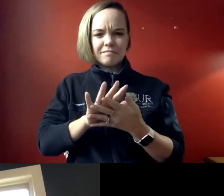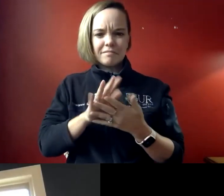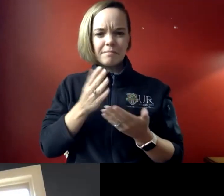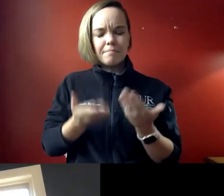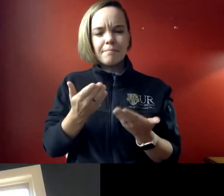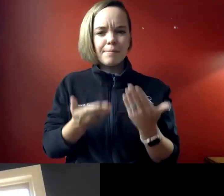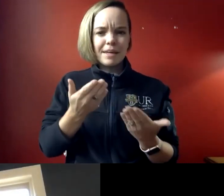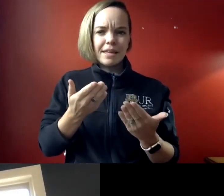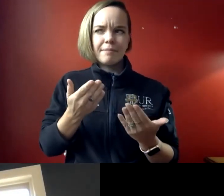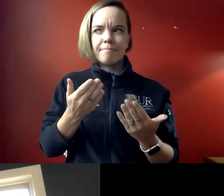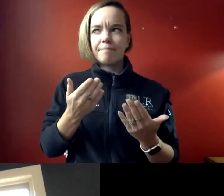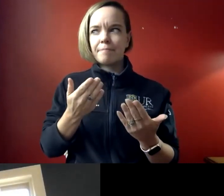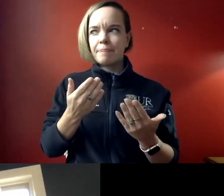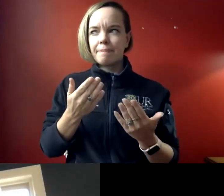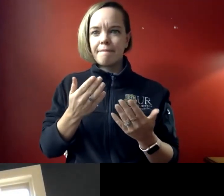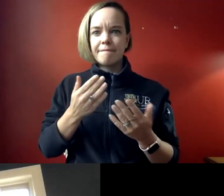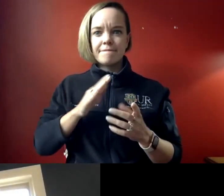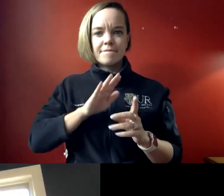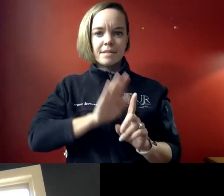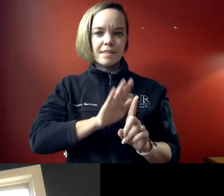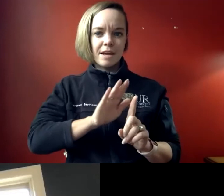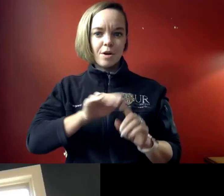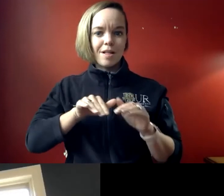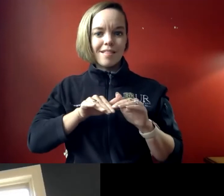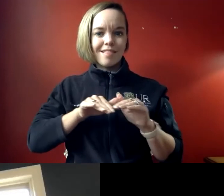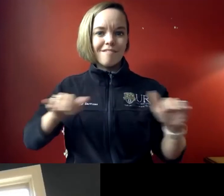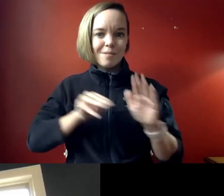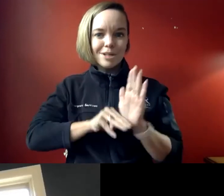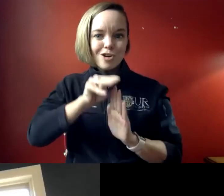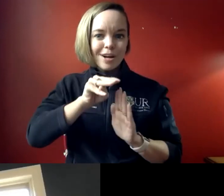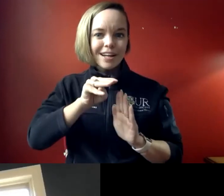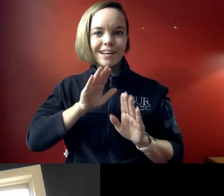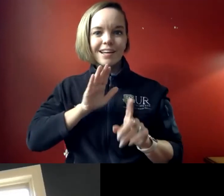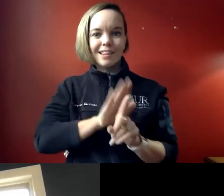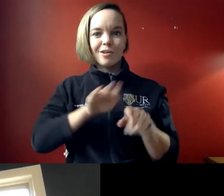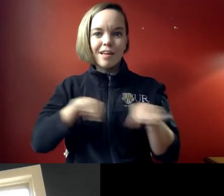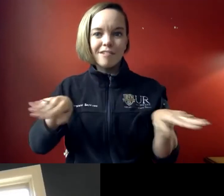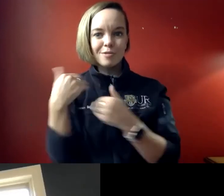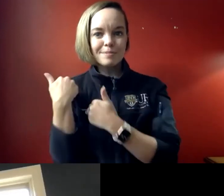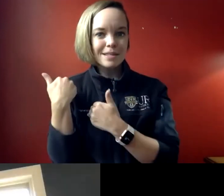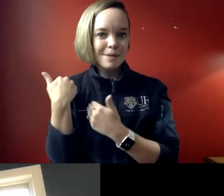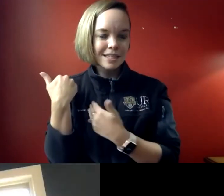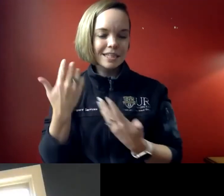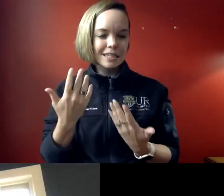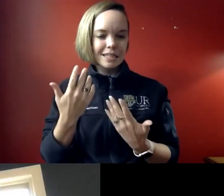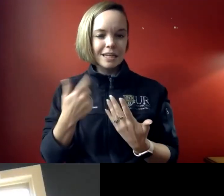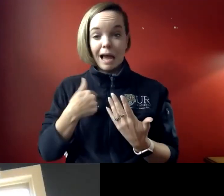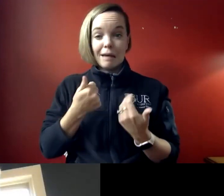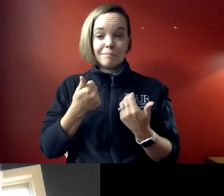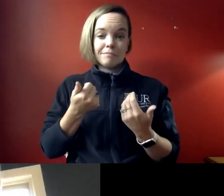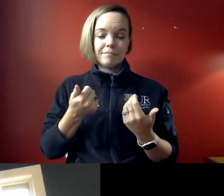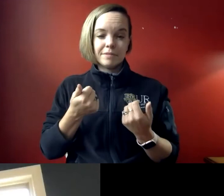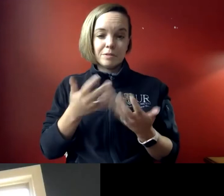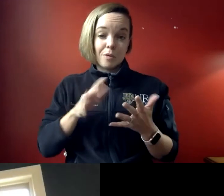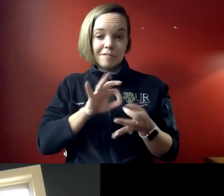is their maturation or level of responsibility or accountability? I'm reading into this to think